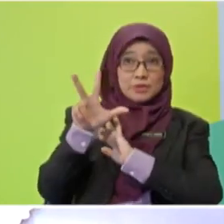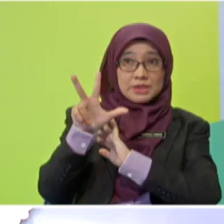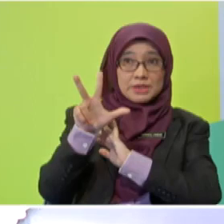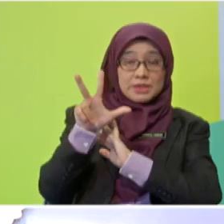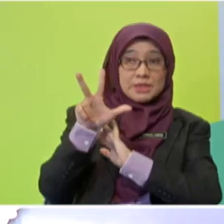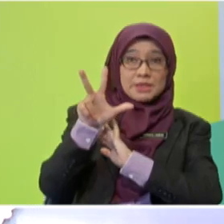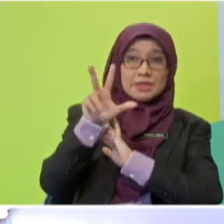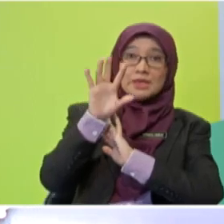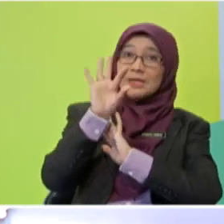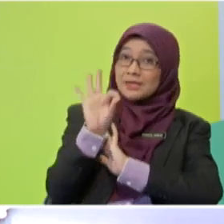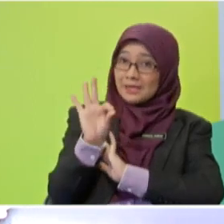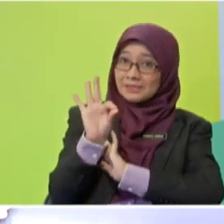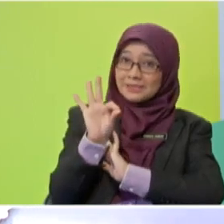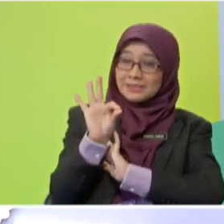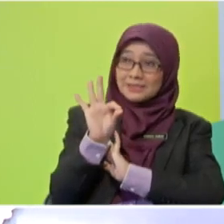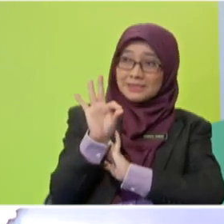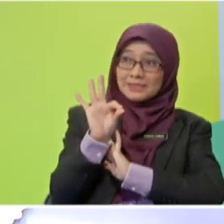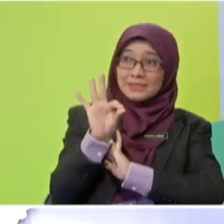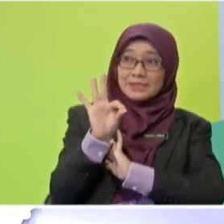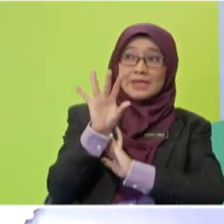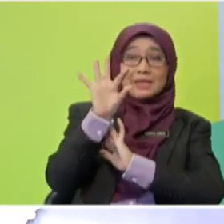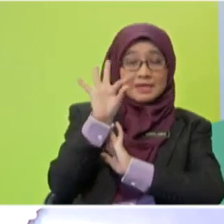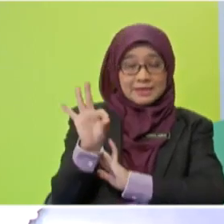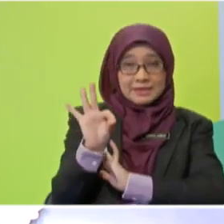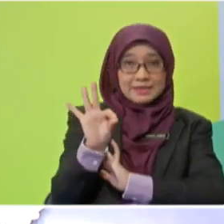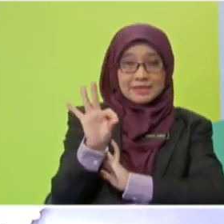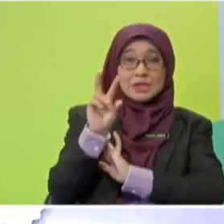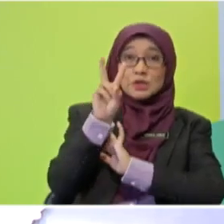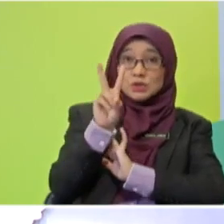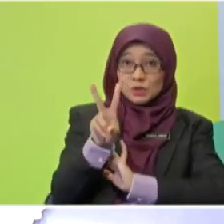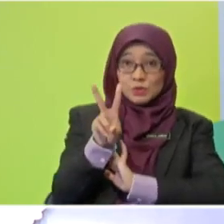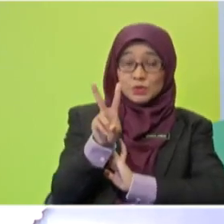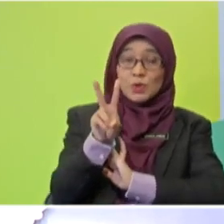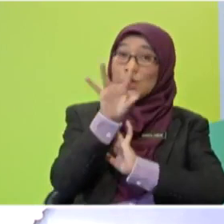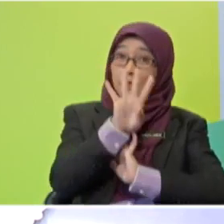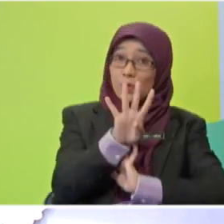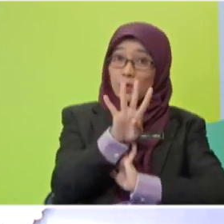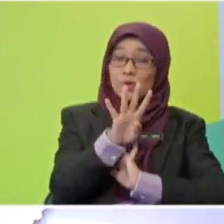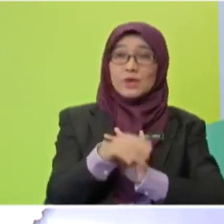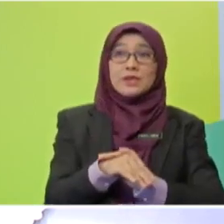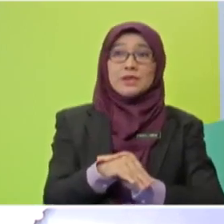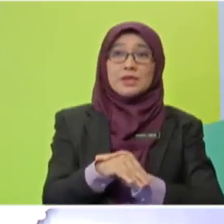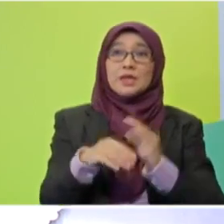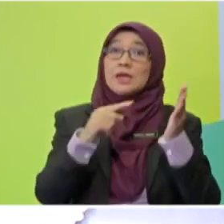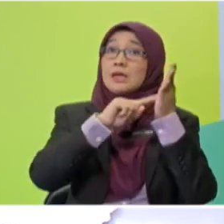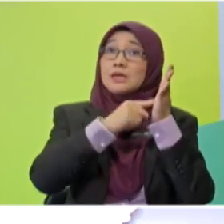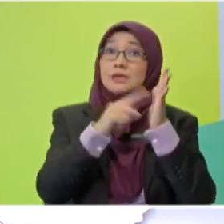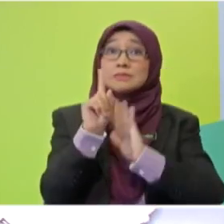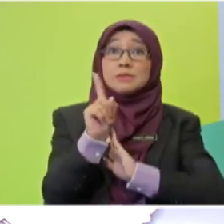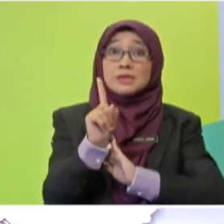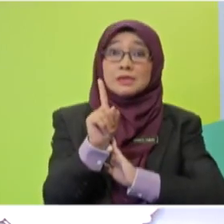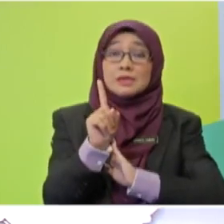3, 9 9, and 9, 9. 2 and 4. Okay, where I should put the decimal,